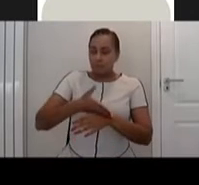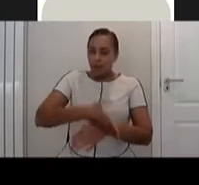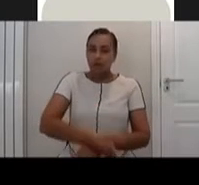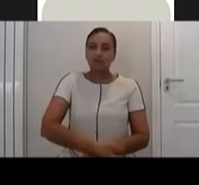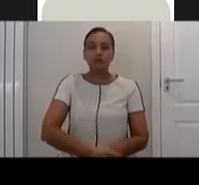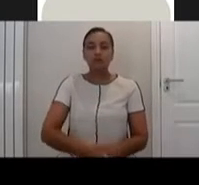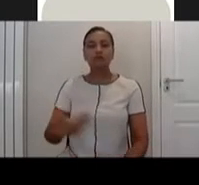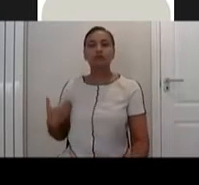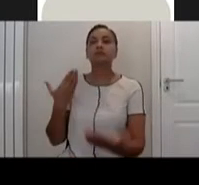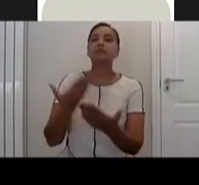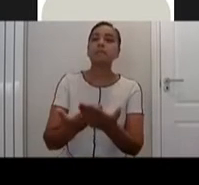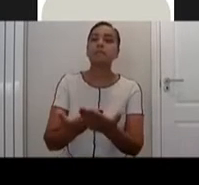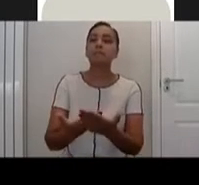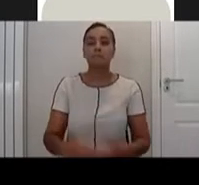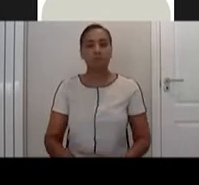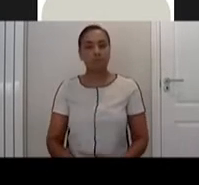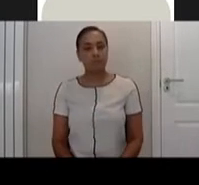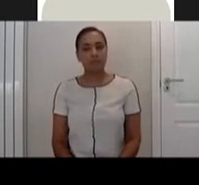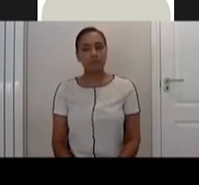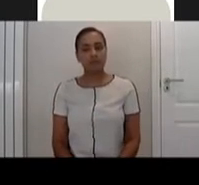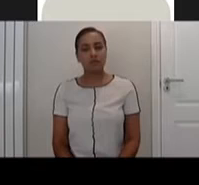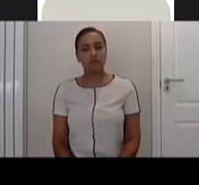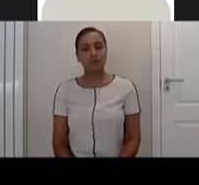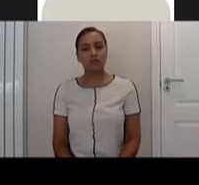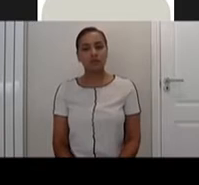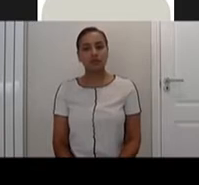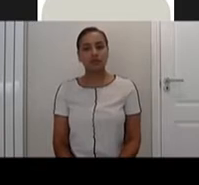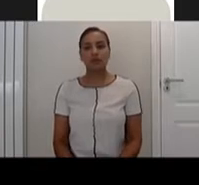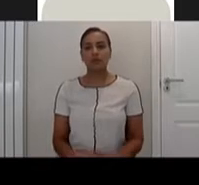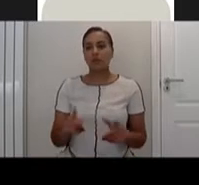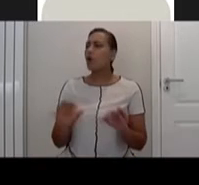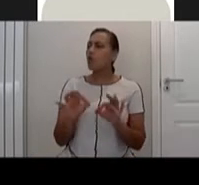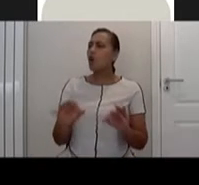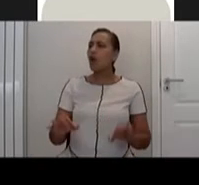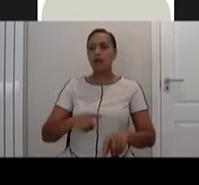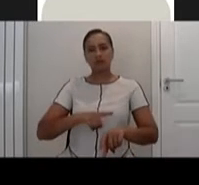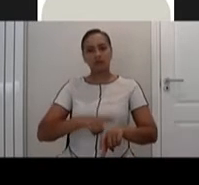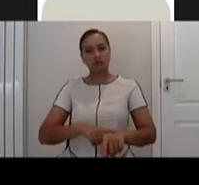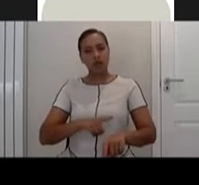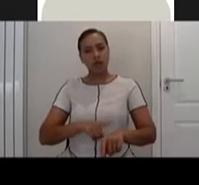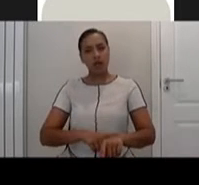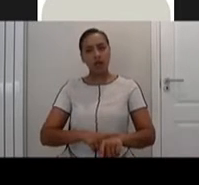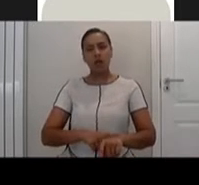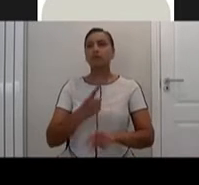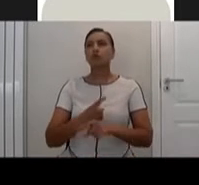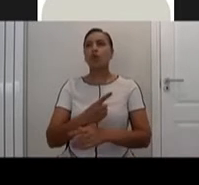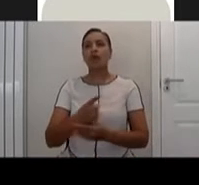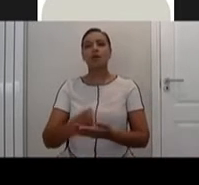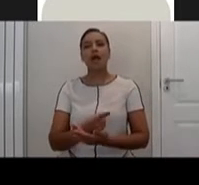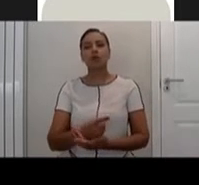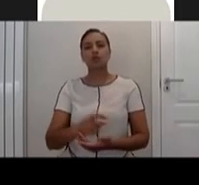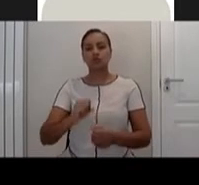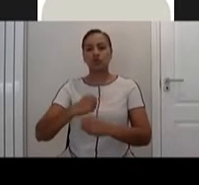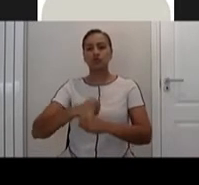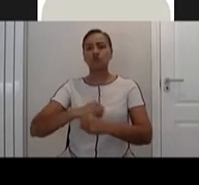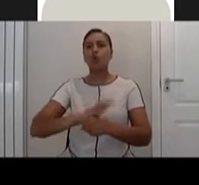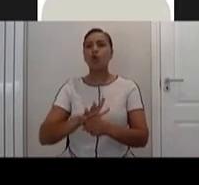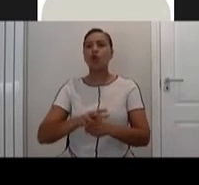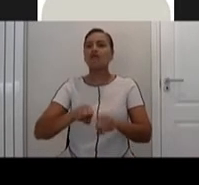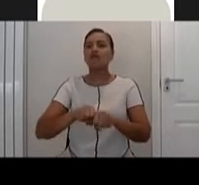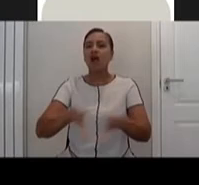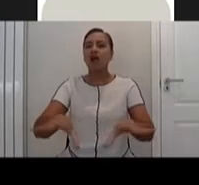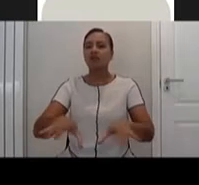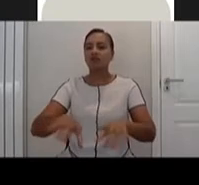what we are also doing is, as things have quieted down a little bit in terms of the virus itself, we've been working on developing a lot